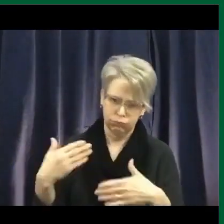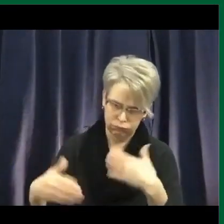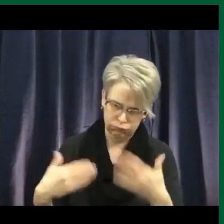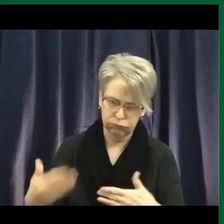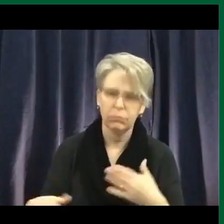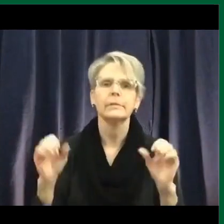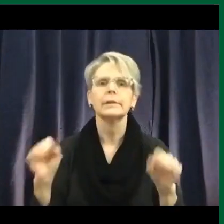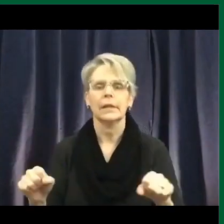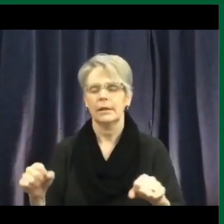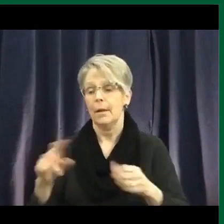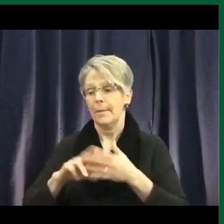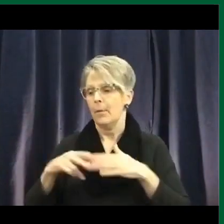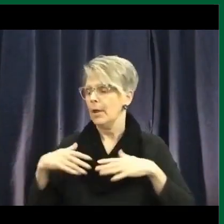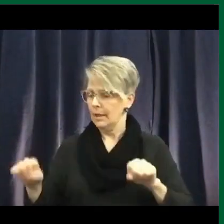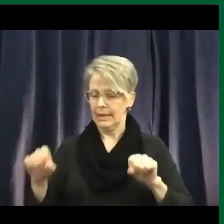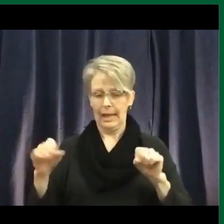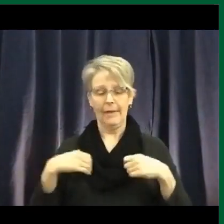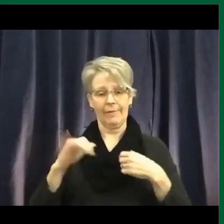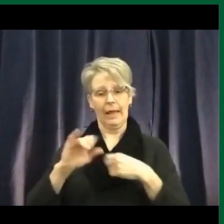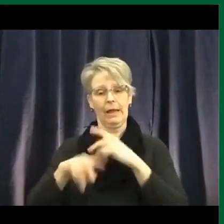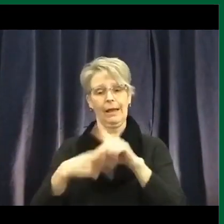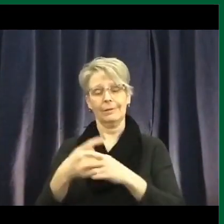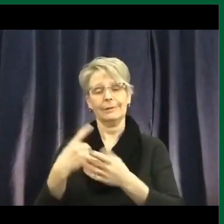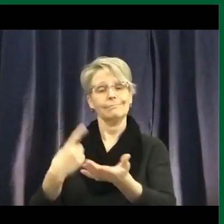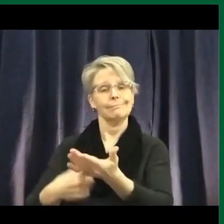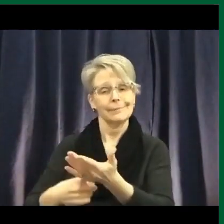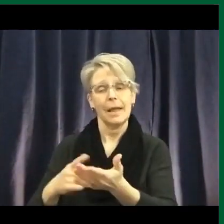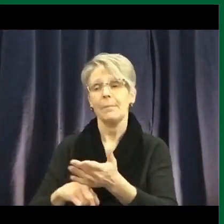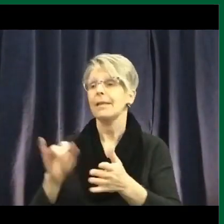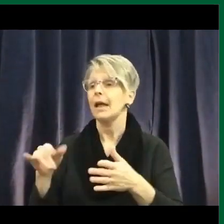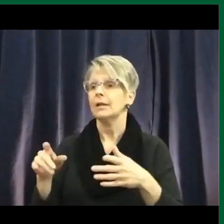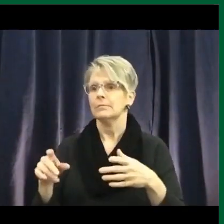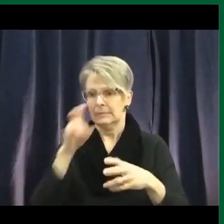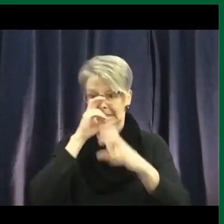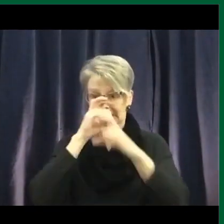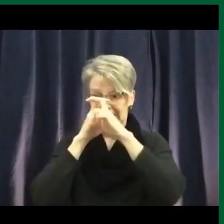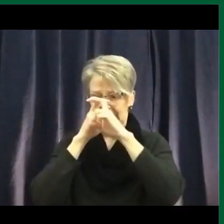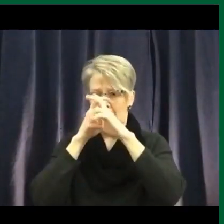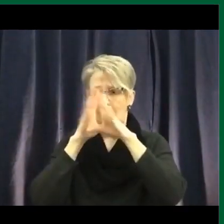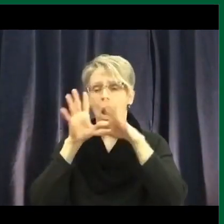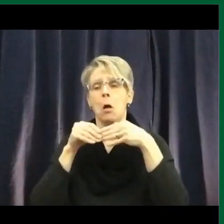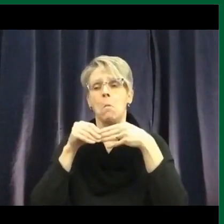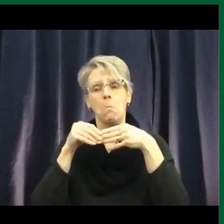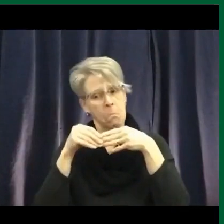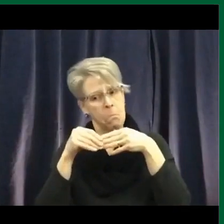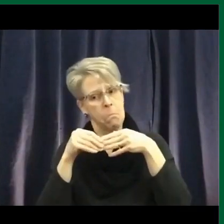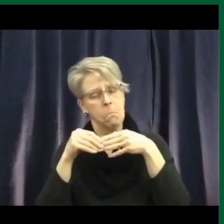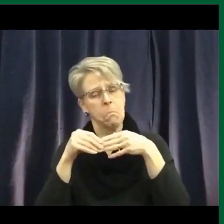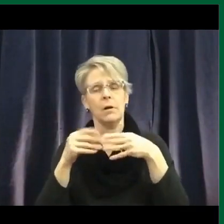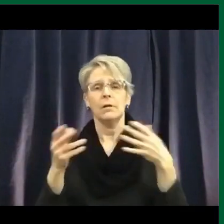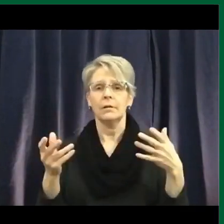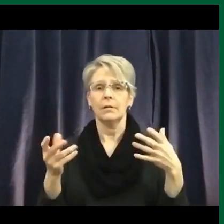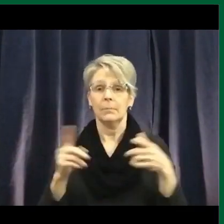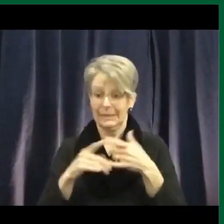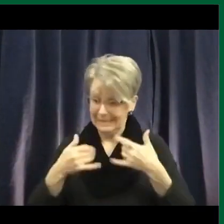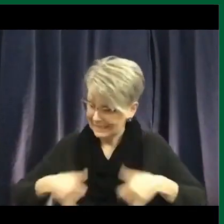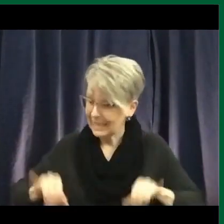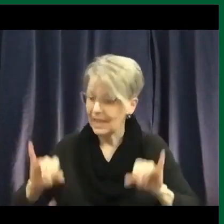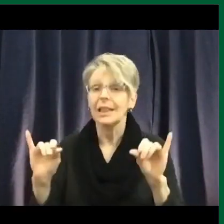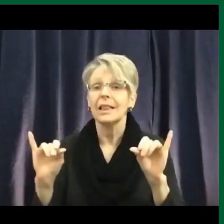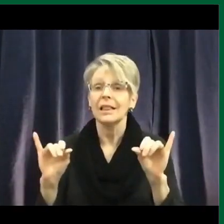more discussions like we are today around softening some of the measures that are in place. Still having, still today, there